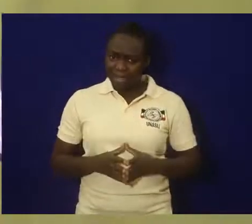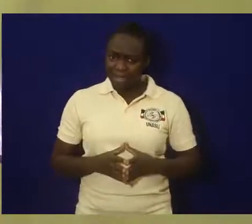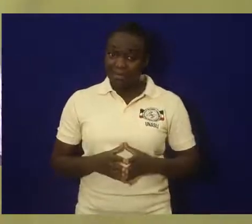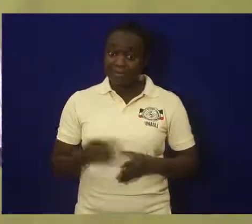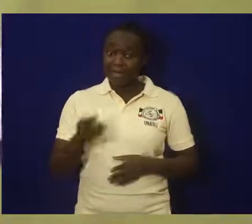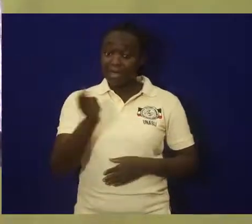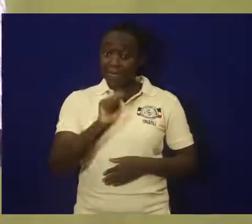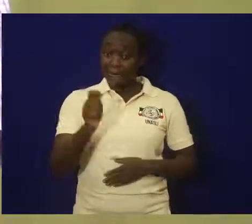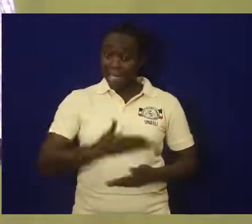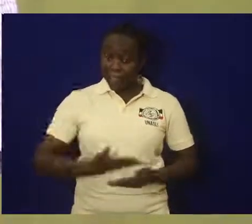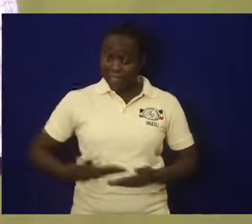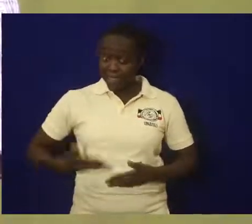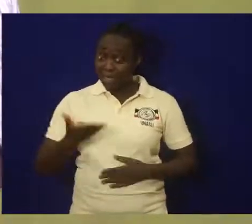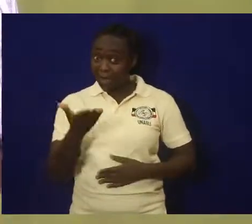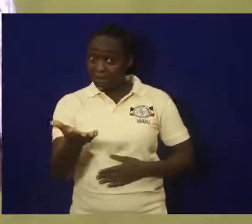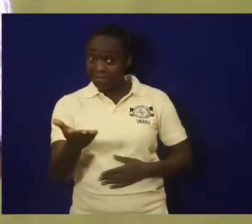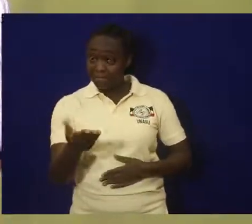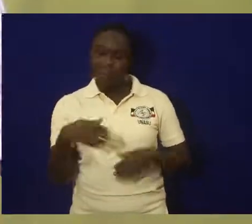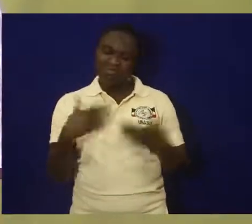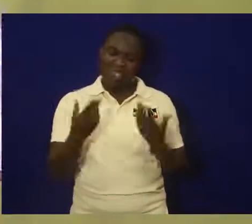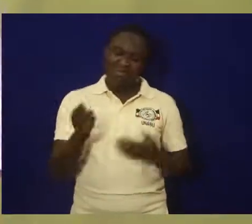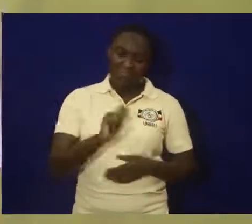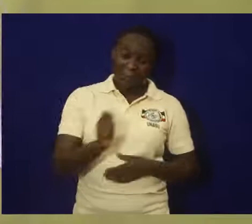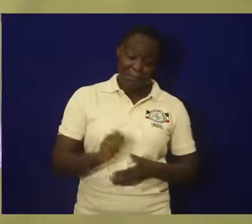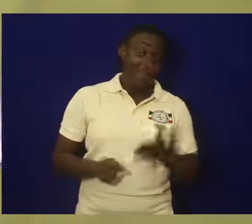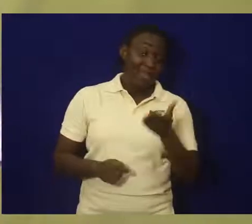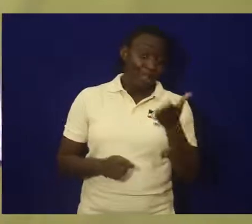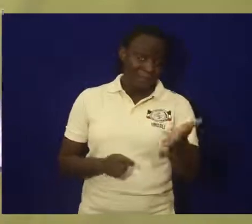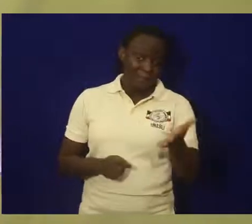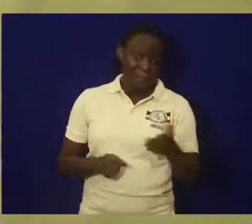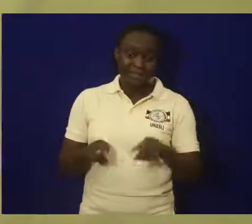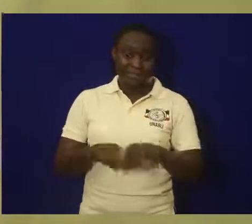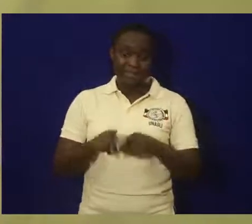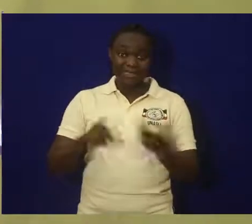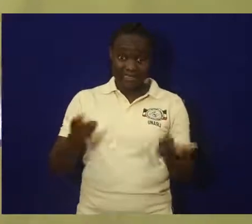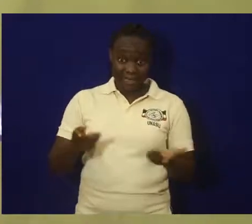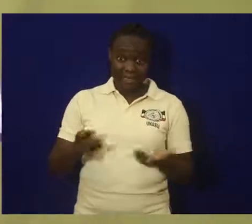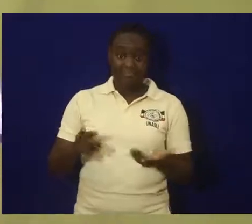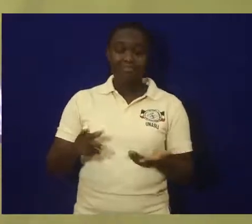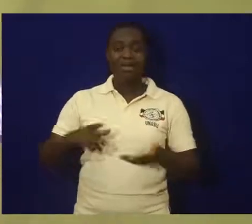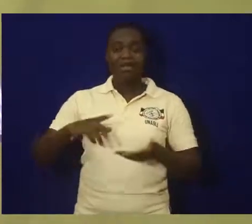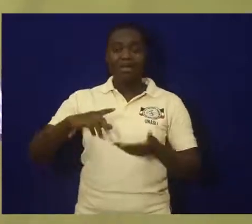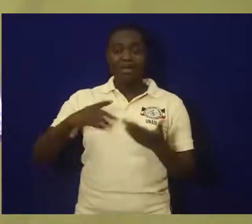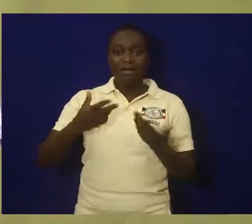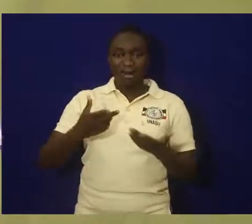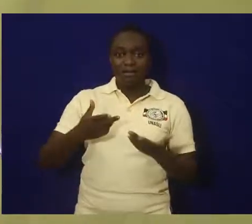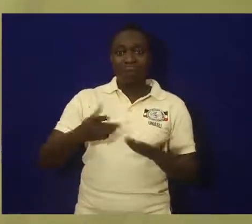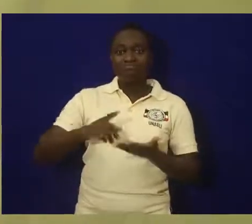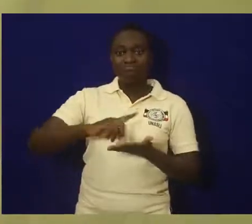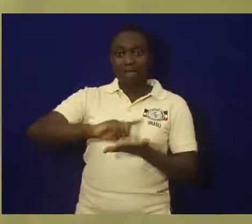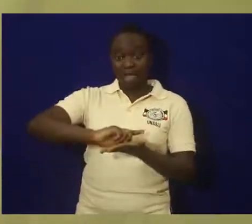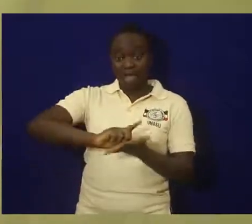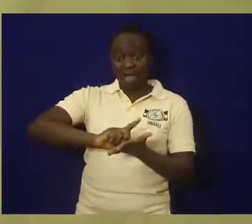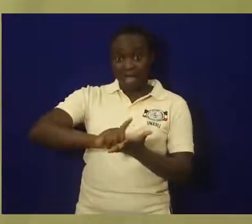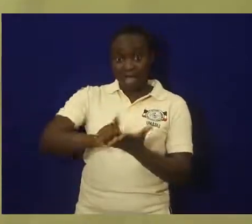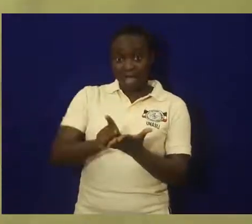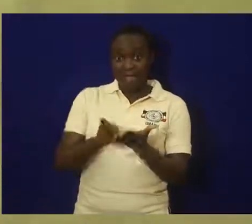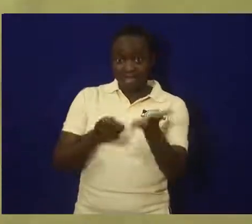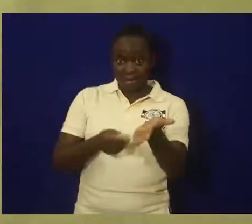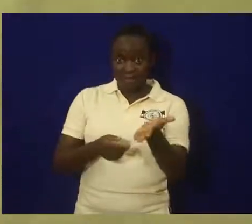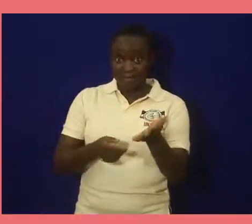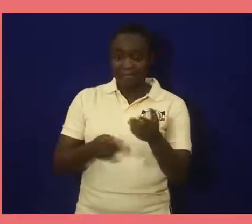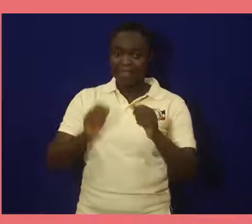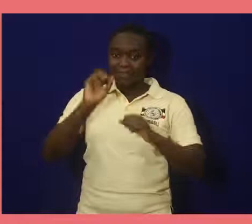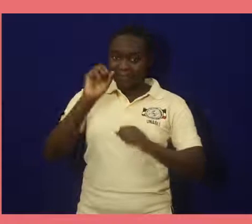Now, if you have a pencil or a pen and a compass, you